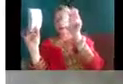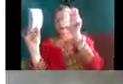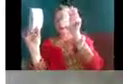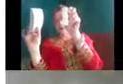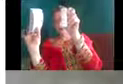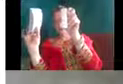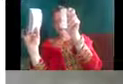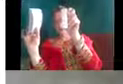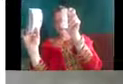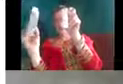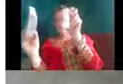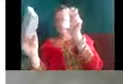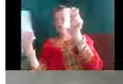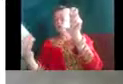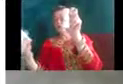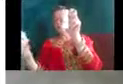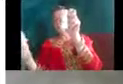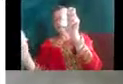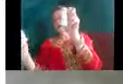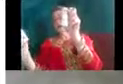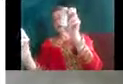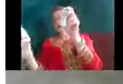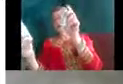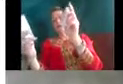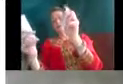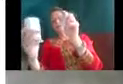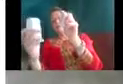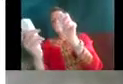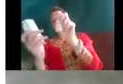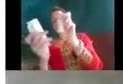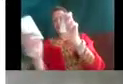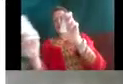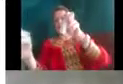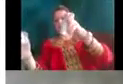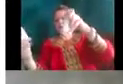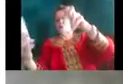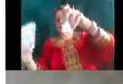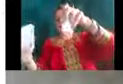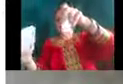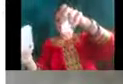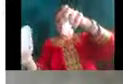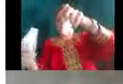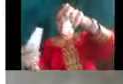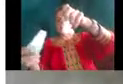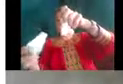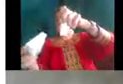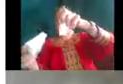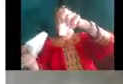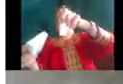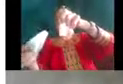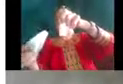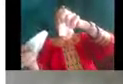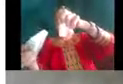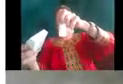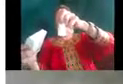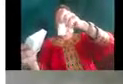the the alarm part and so if the person with als can still depress the button you